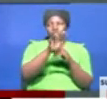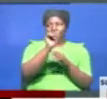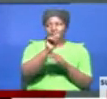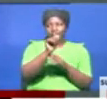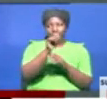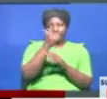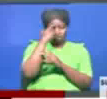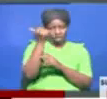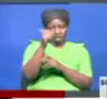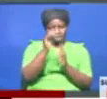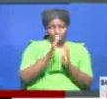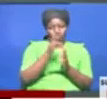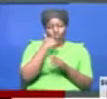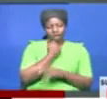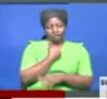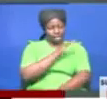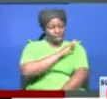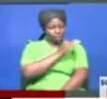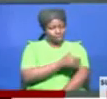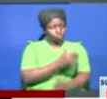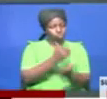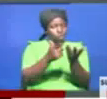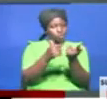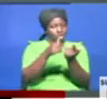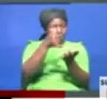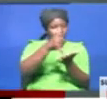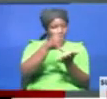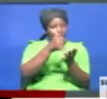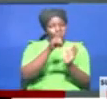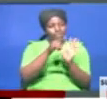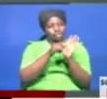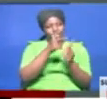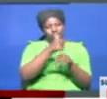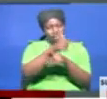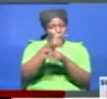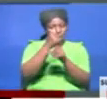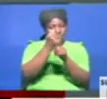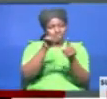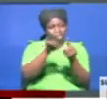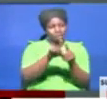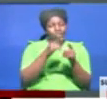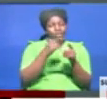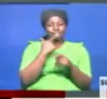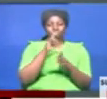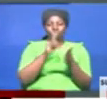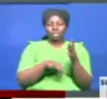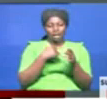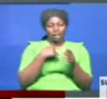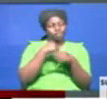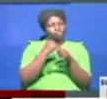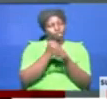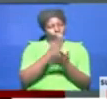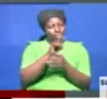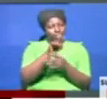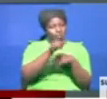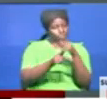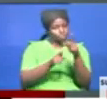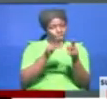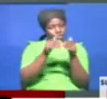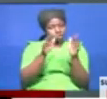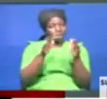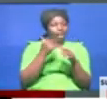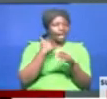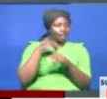capacity to tally, including the media, to do so. They would say that they have ensured that it was transparent. And I hear you beg to